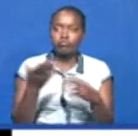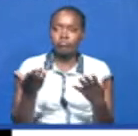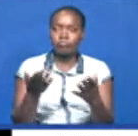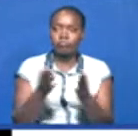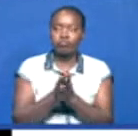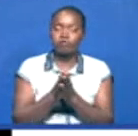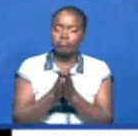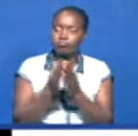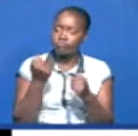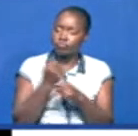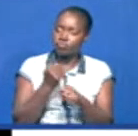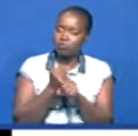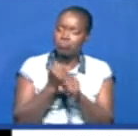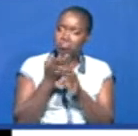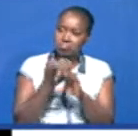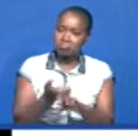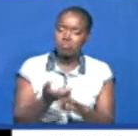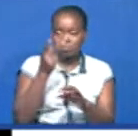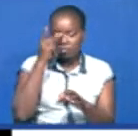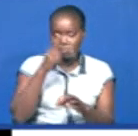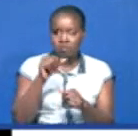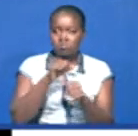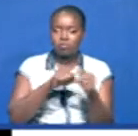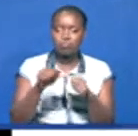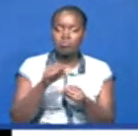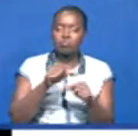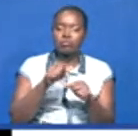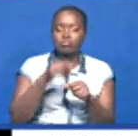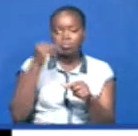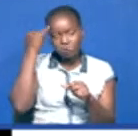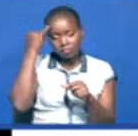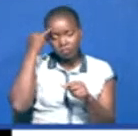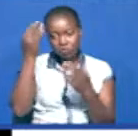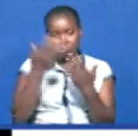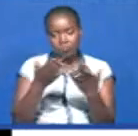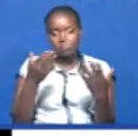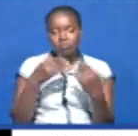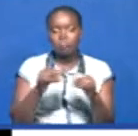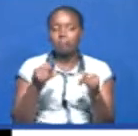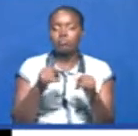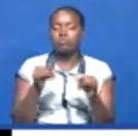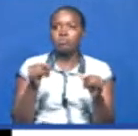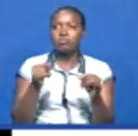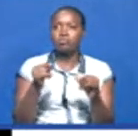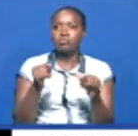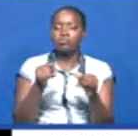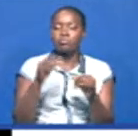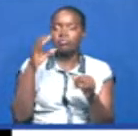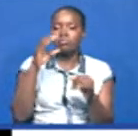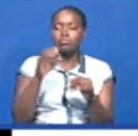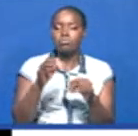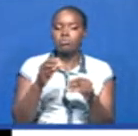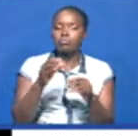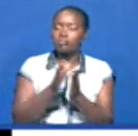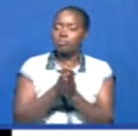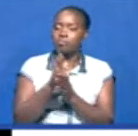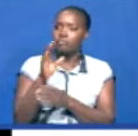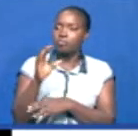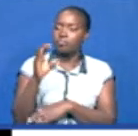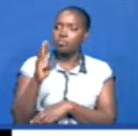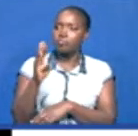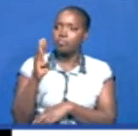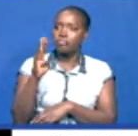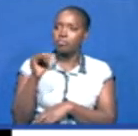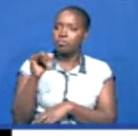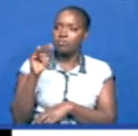tighten the policy around intellectual property enforcement, the Cabinet approved the Intellectual